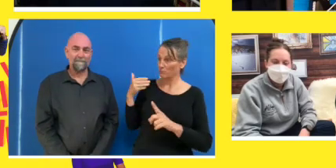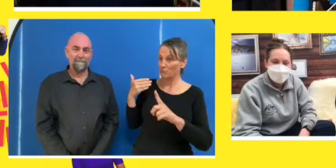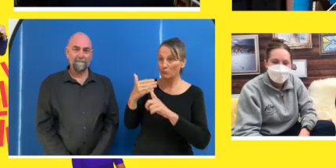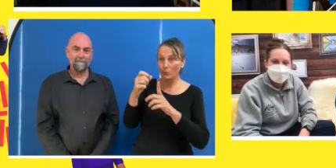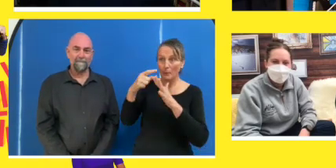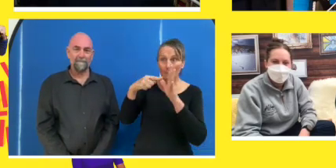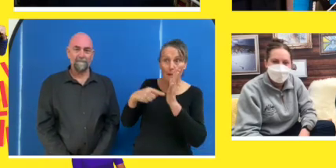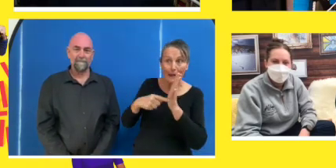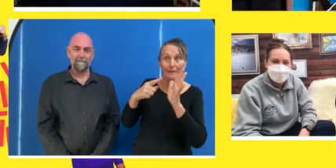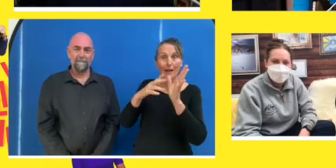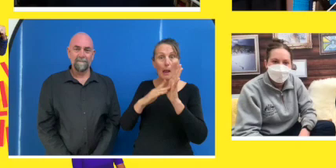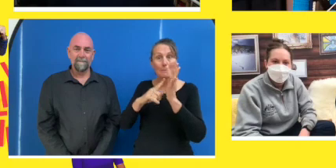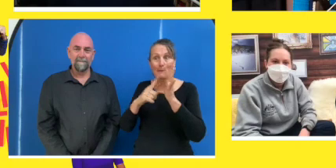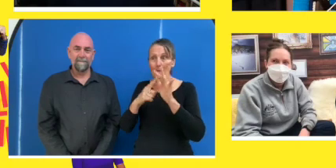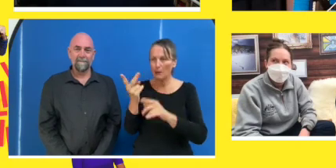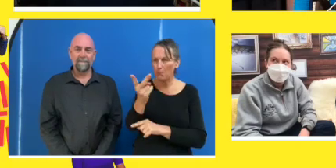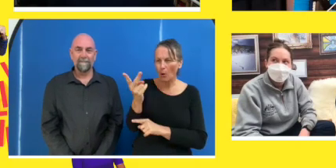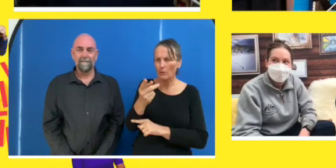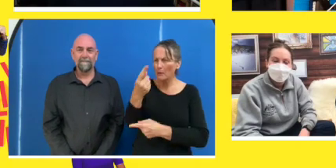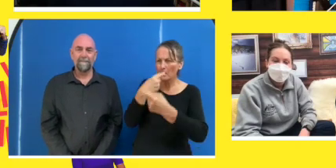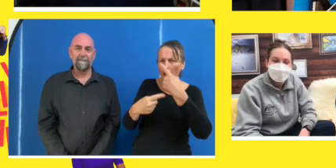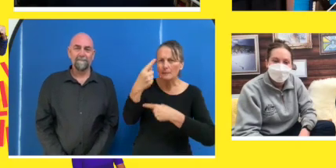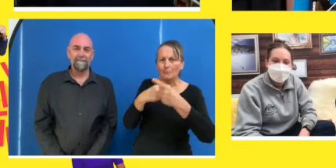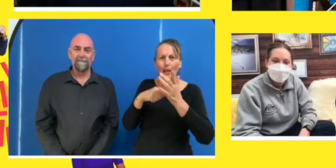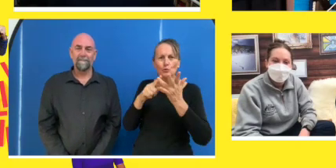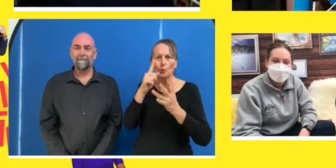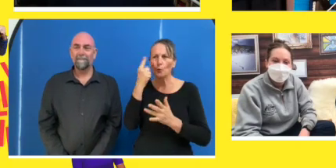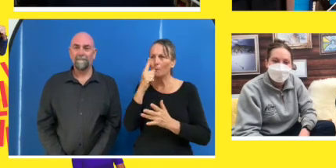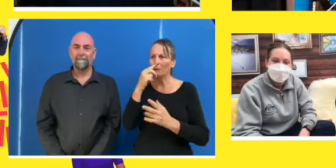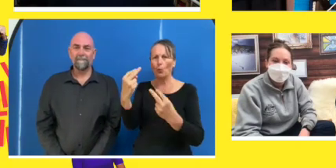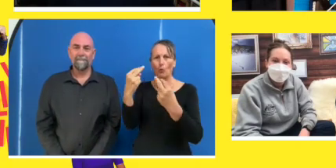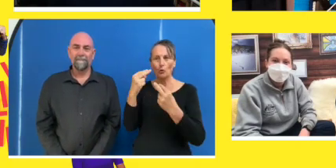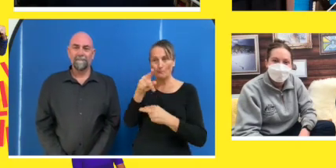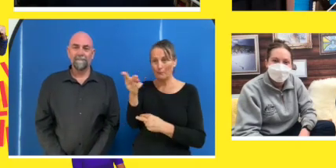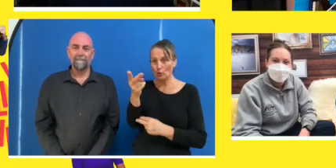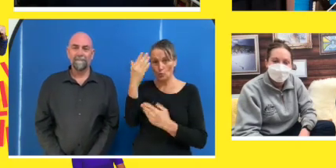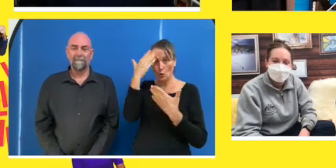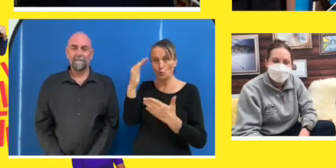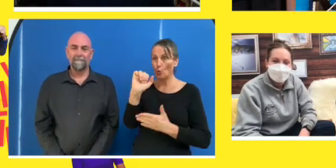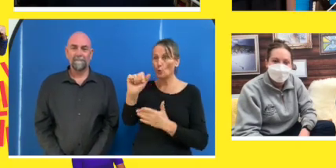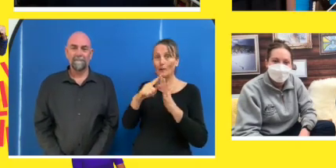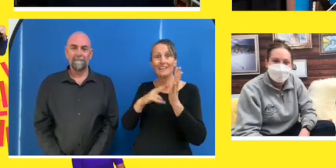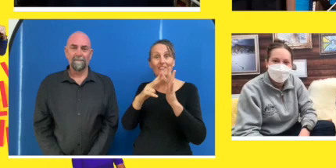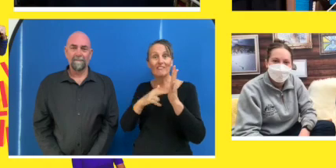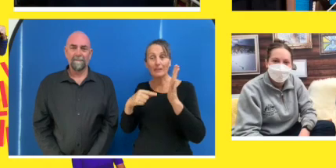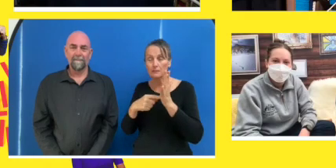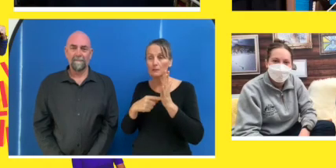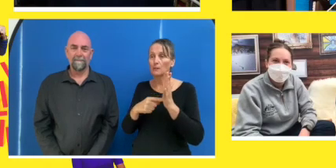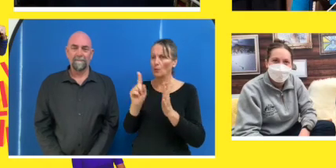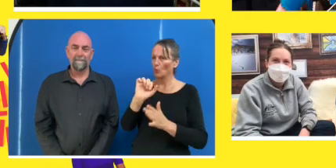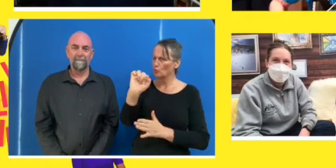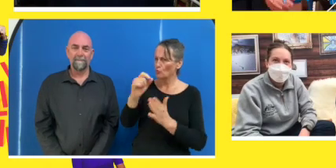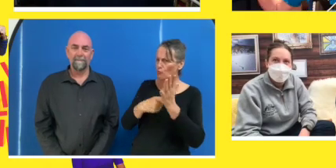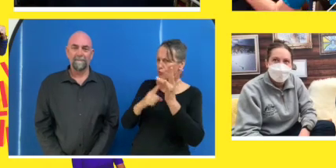Well, it happened. And how have you seen your performances so far, Pat, and Amelia too? Because I want you kind of to explain to our listeners